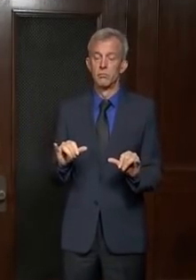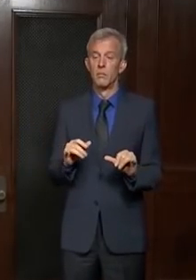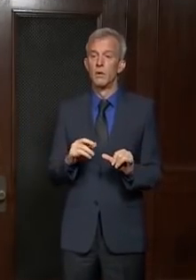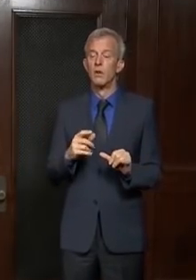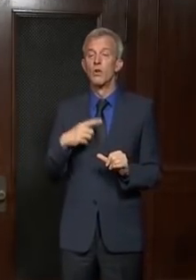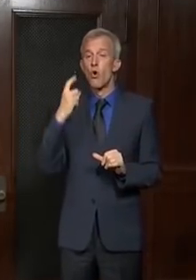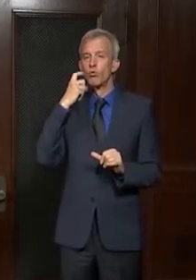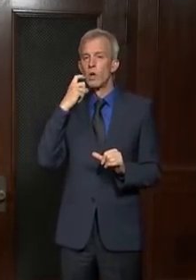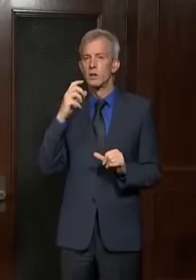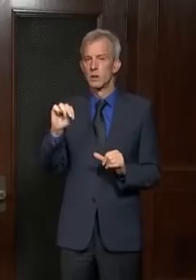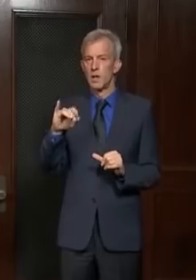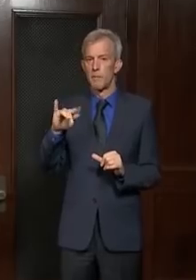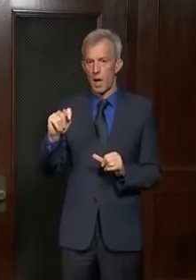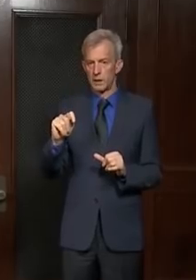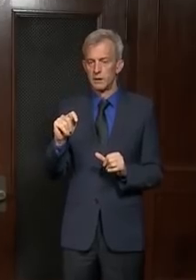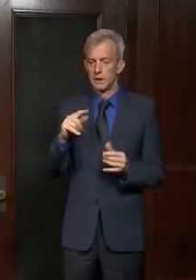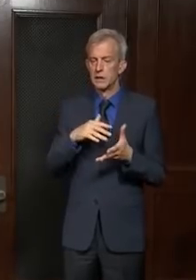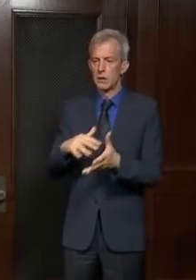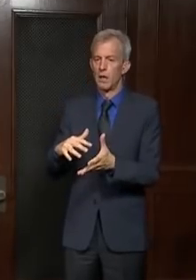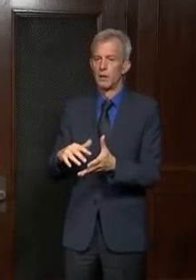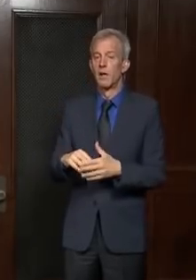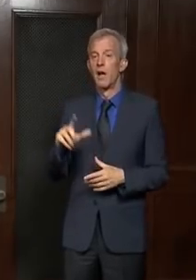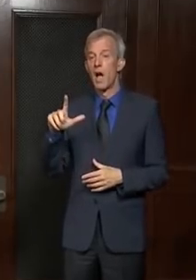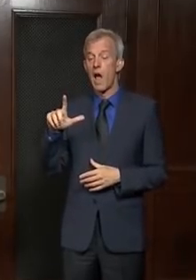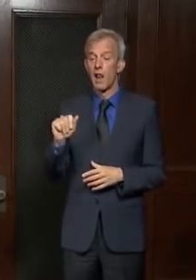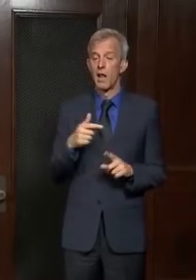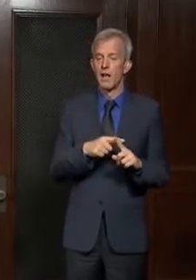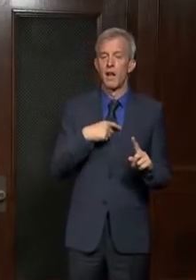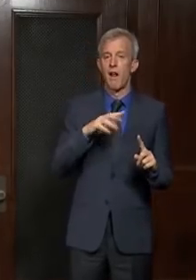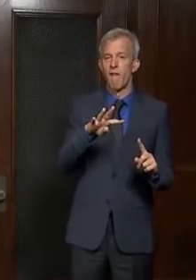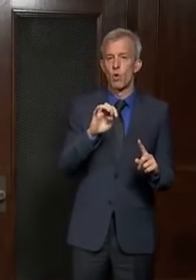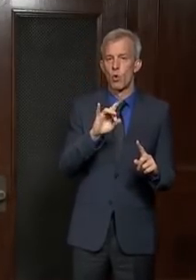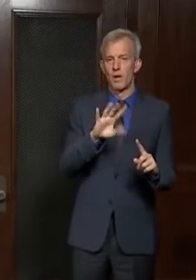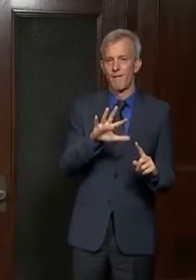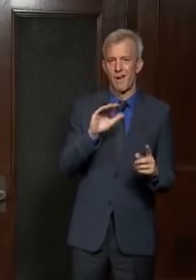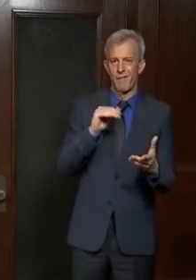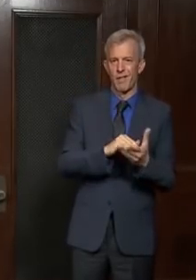recent MIT Federal Reserve Bank study, LA suffered